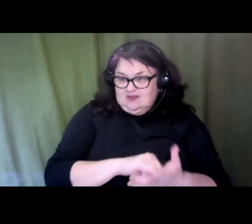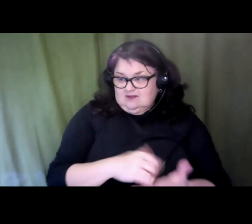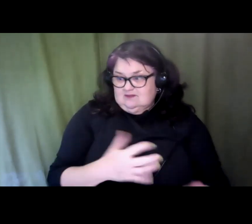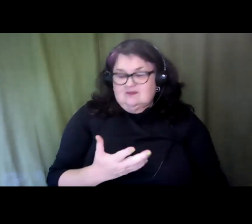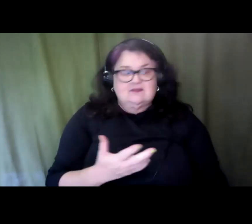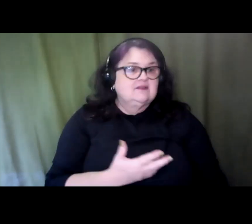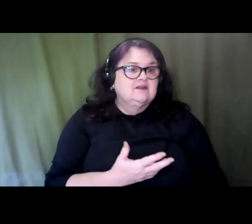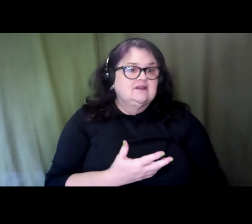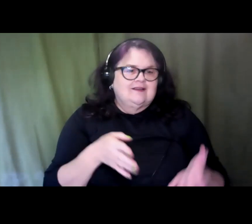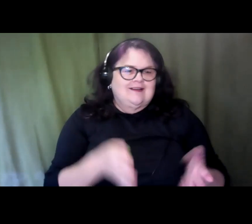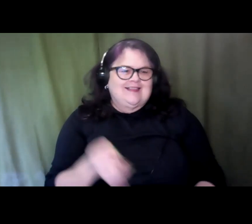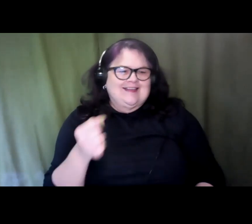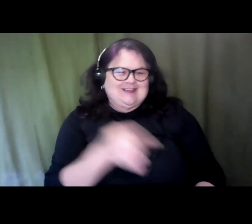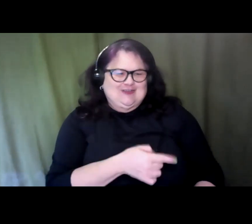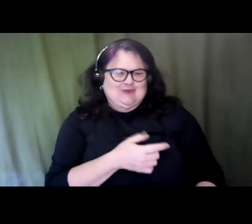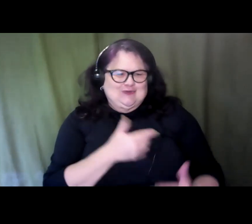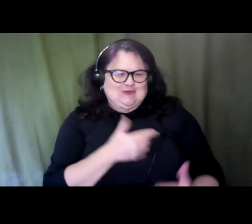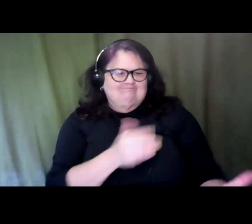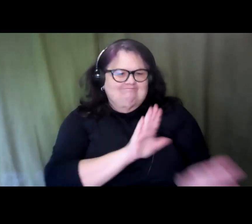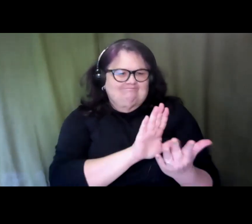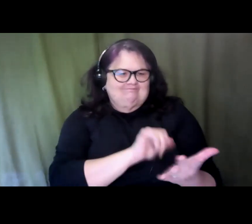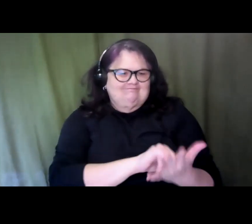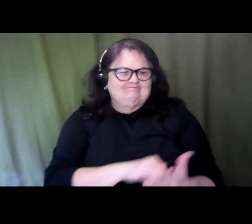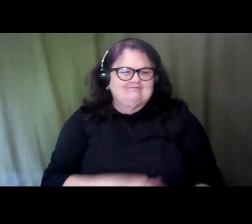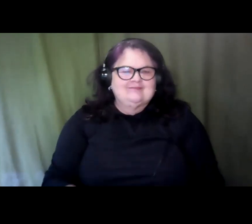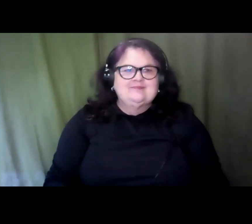I'll let you crack at it, yeah.